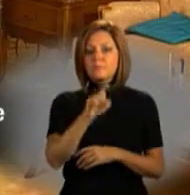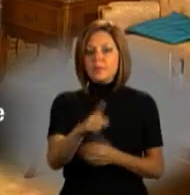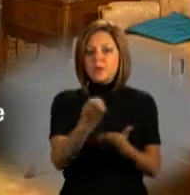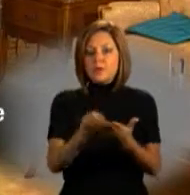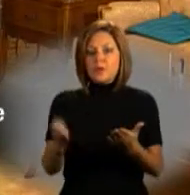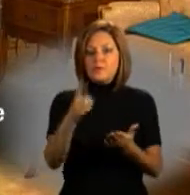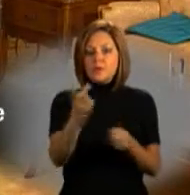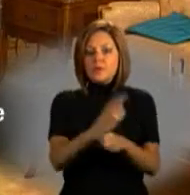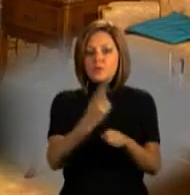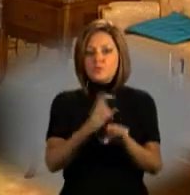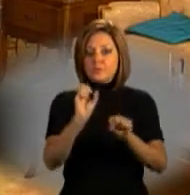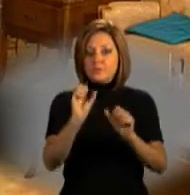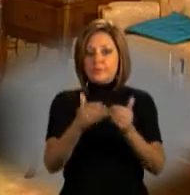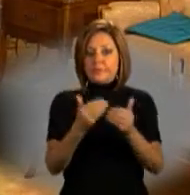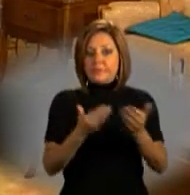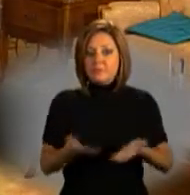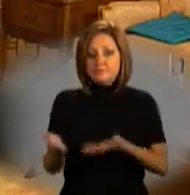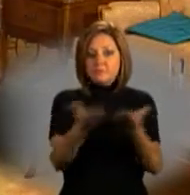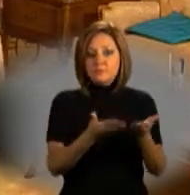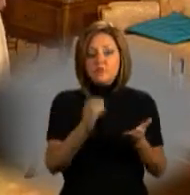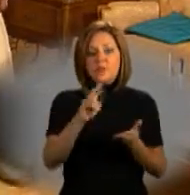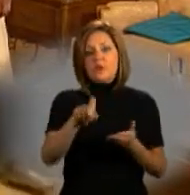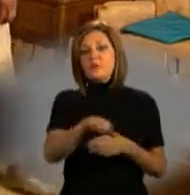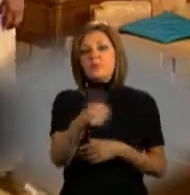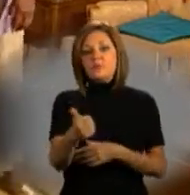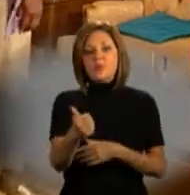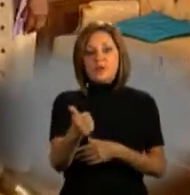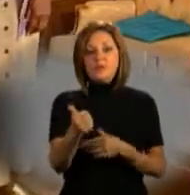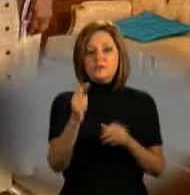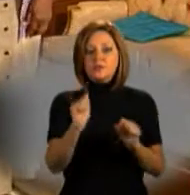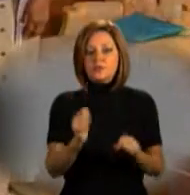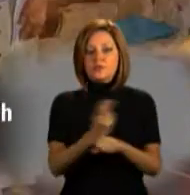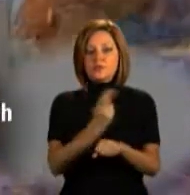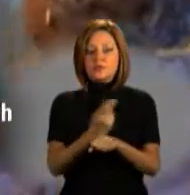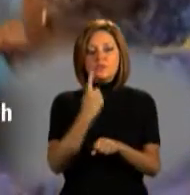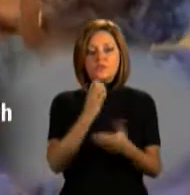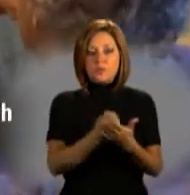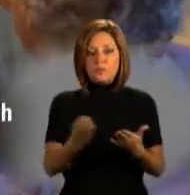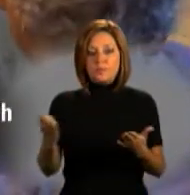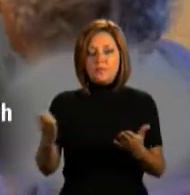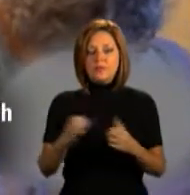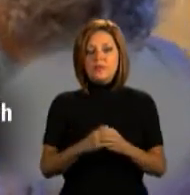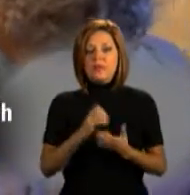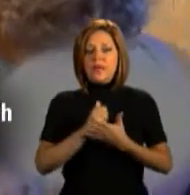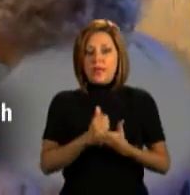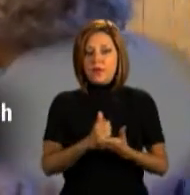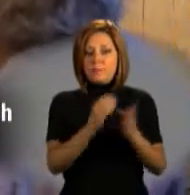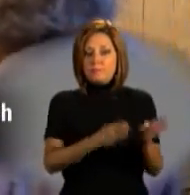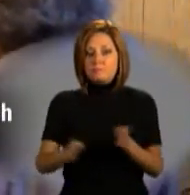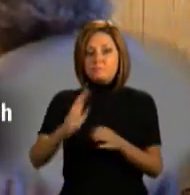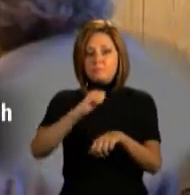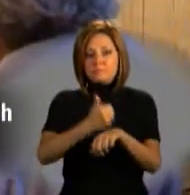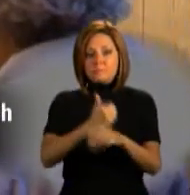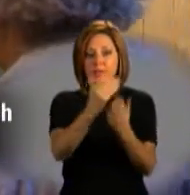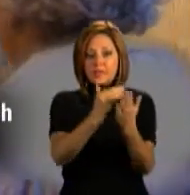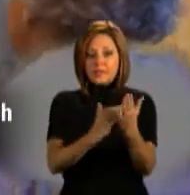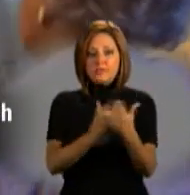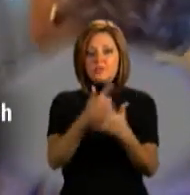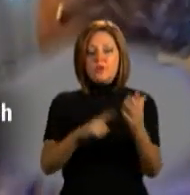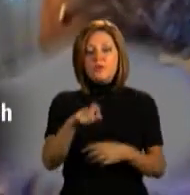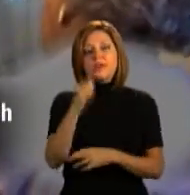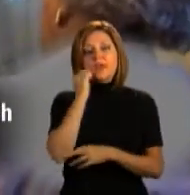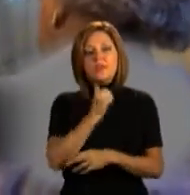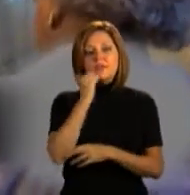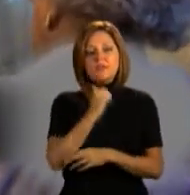equipment that you use portable, or will you need something else to travel with? Helping to make a plan by starting with a list of everyday